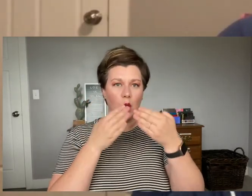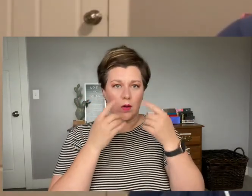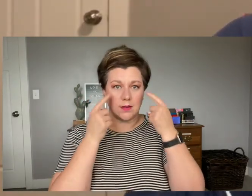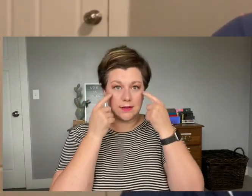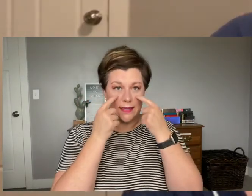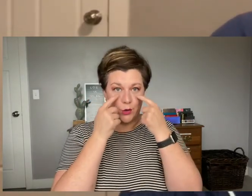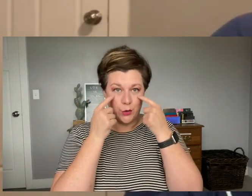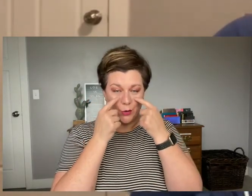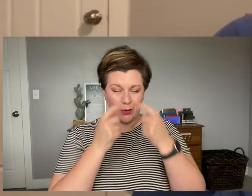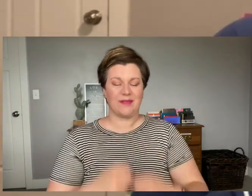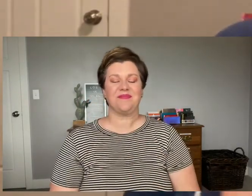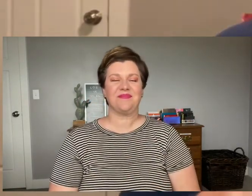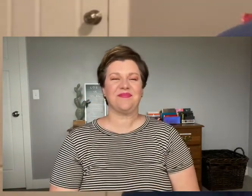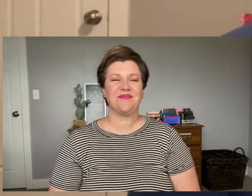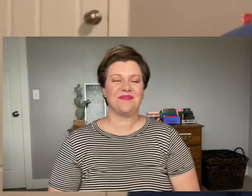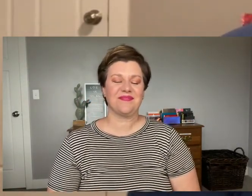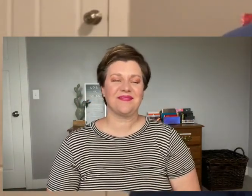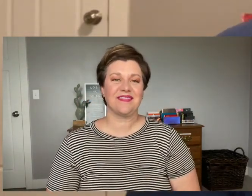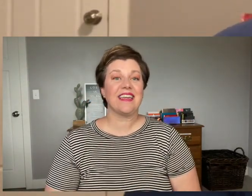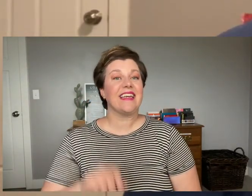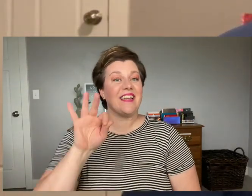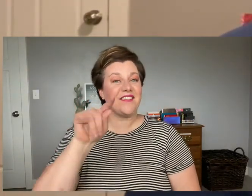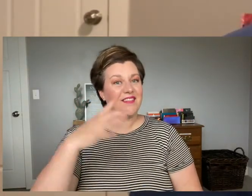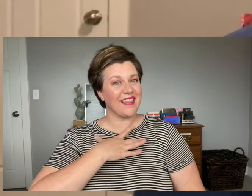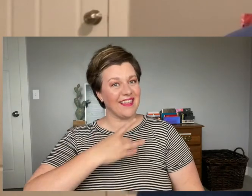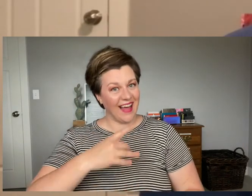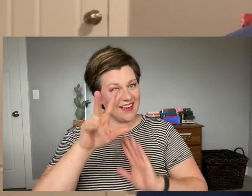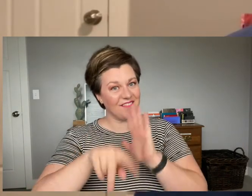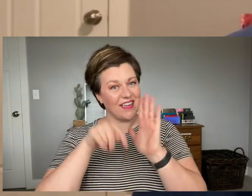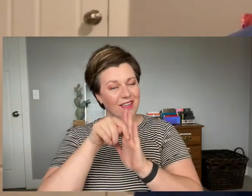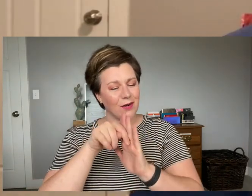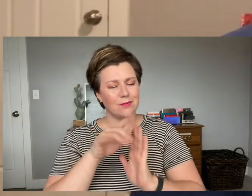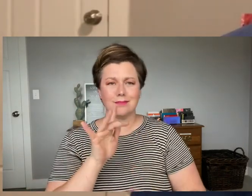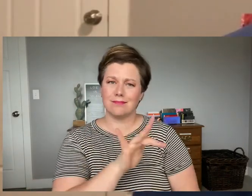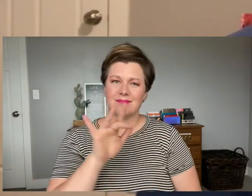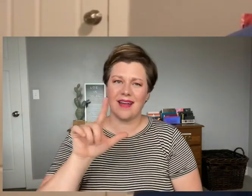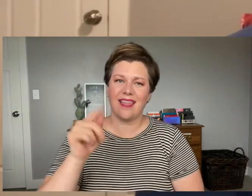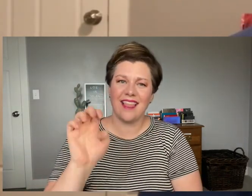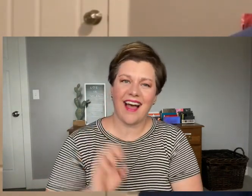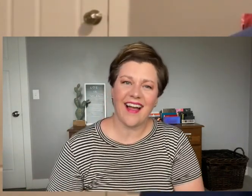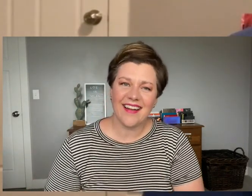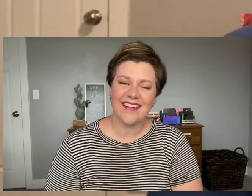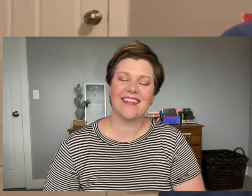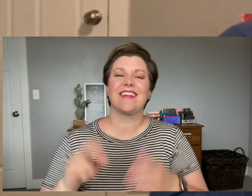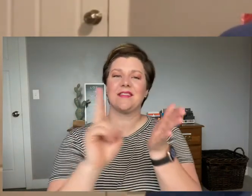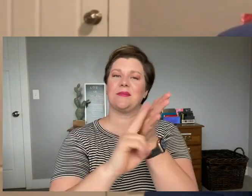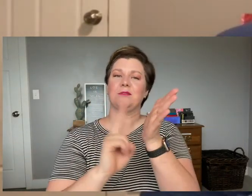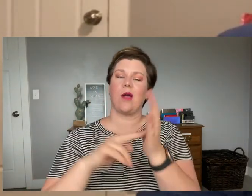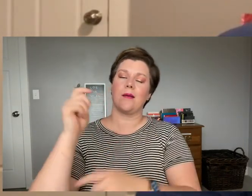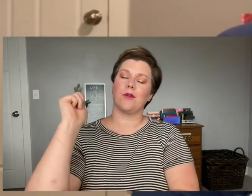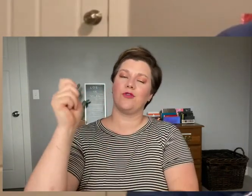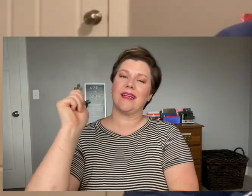that bell so that you're notified of all of my upcoming videos. I so appreciate you guys for being